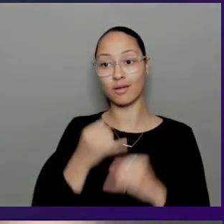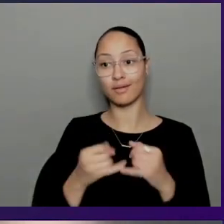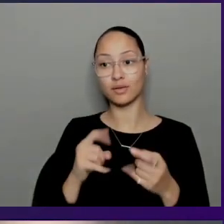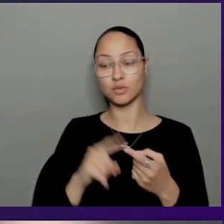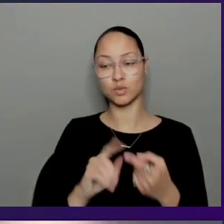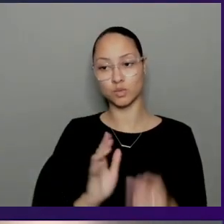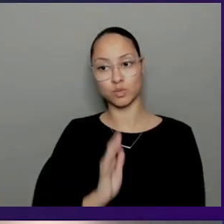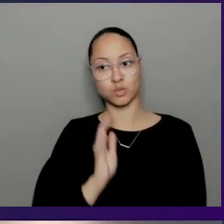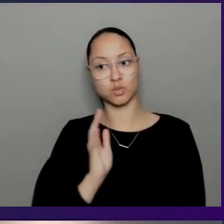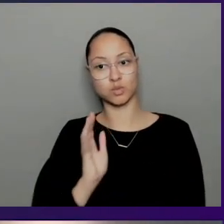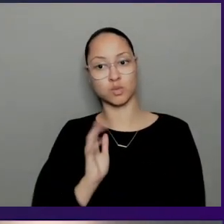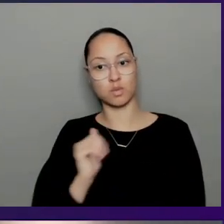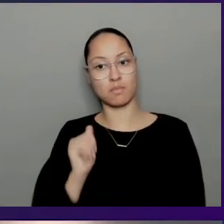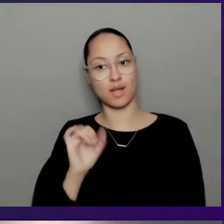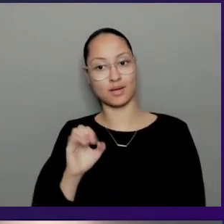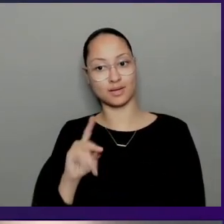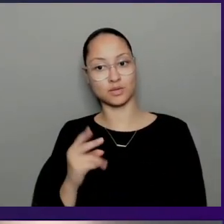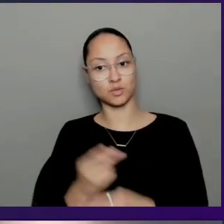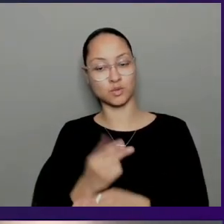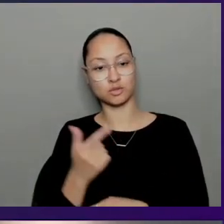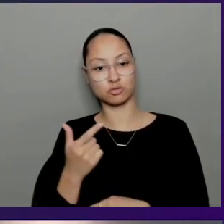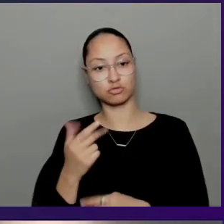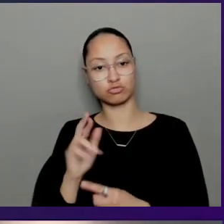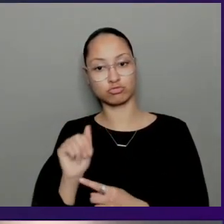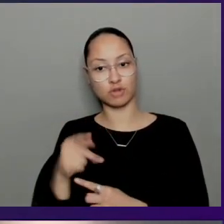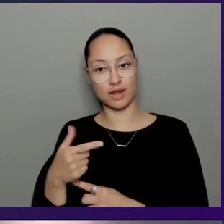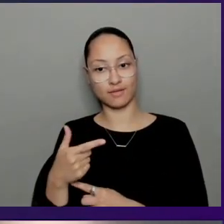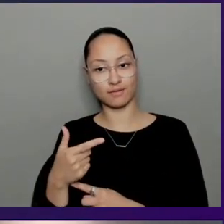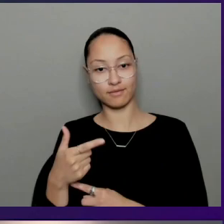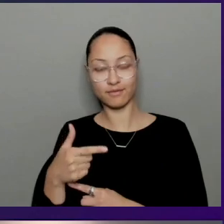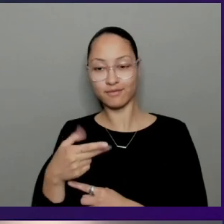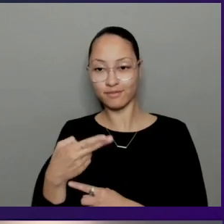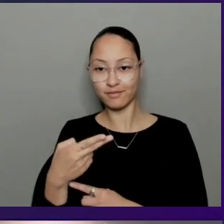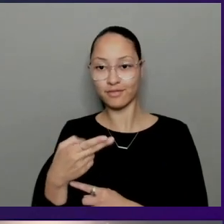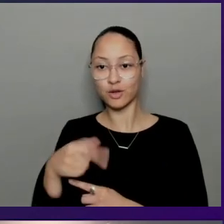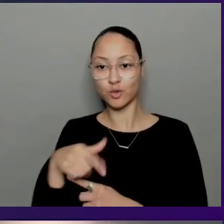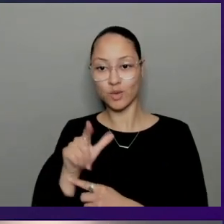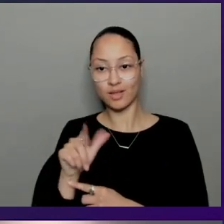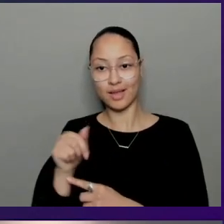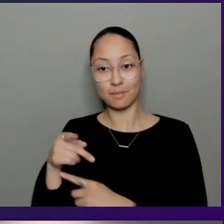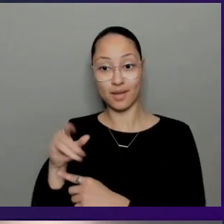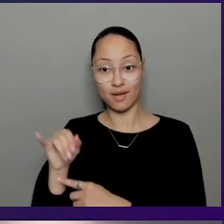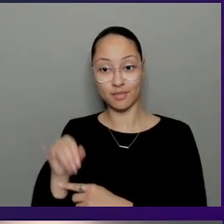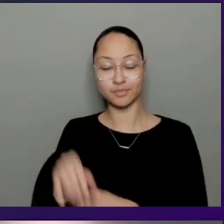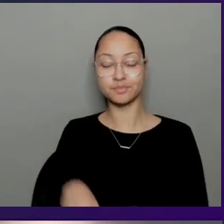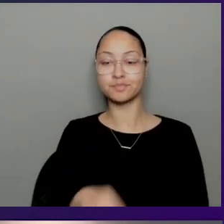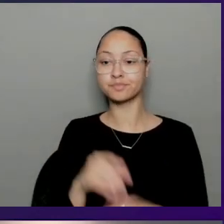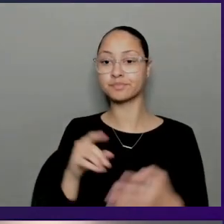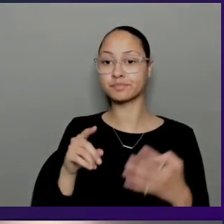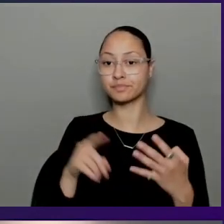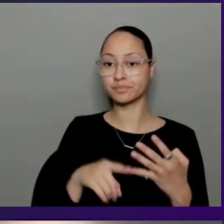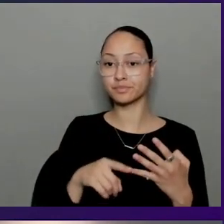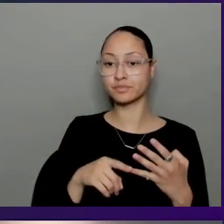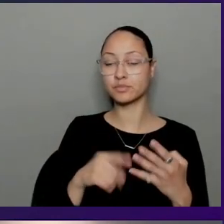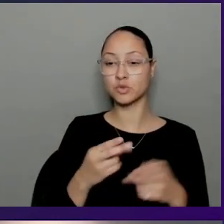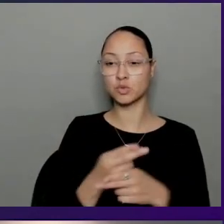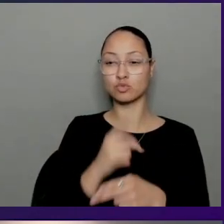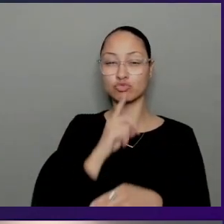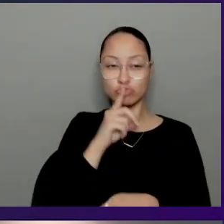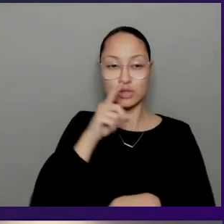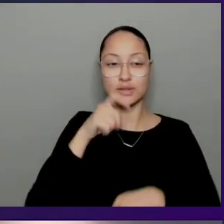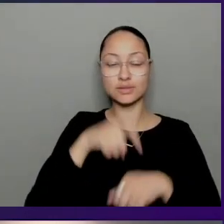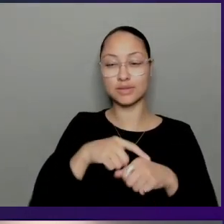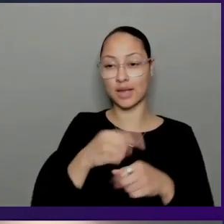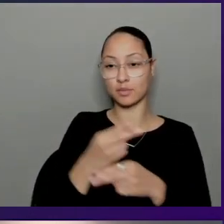backend using a GraphQL API. And also, we will utilize real-time user data for implementing